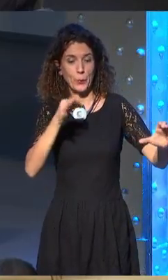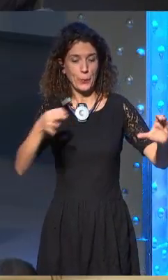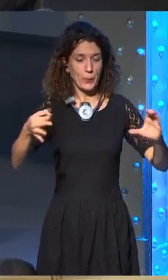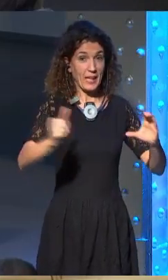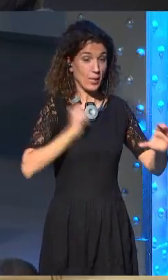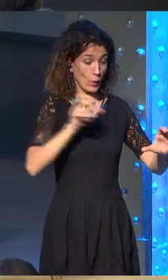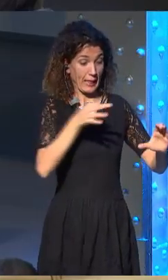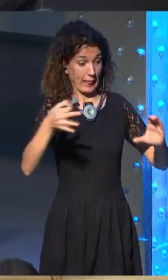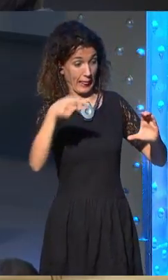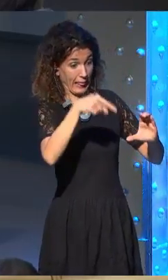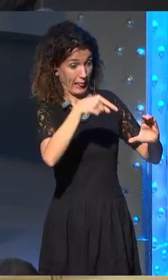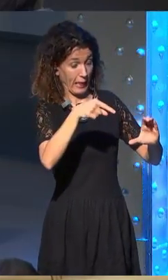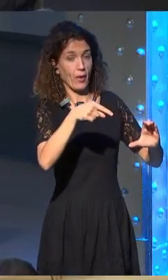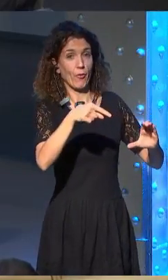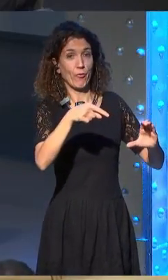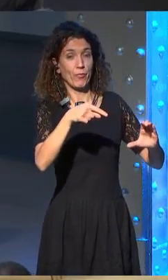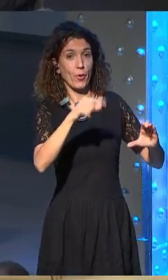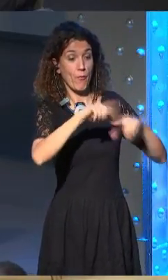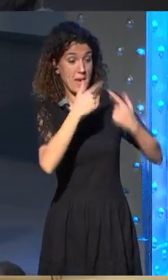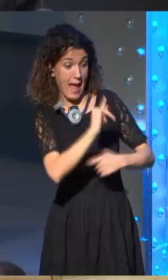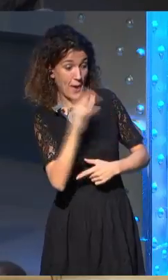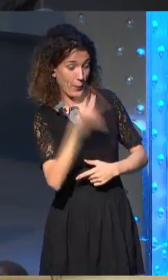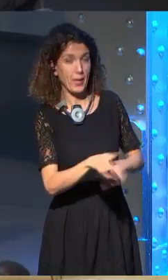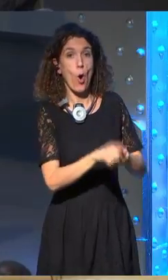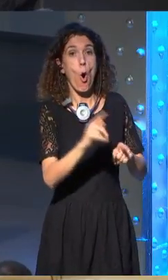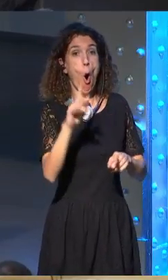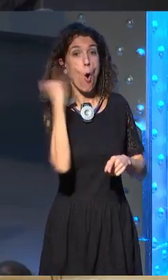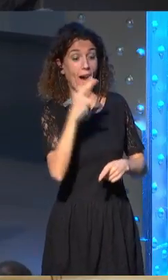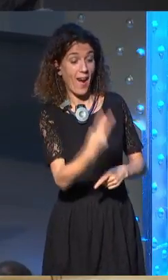I'm seeing my family and wave your hand, thinking